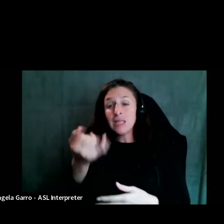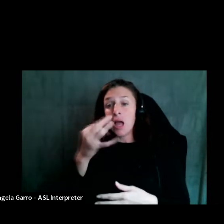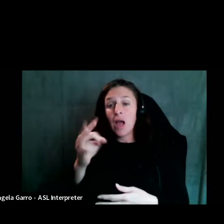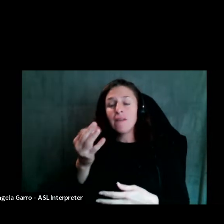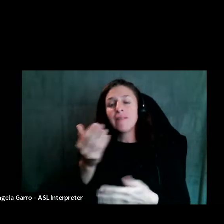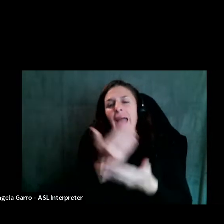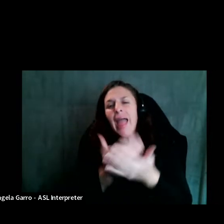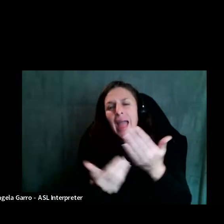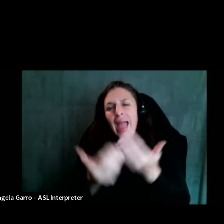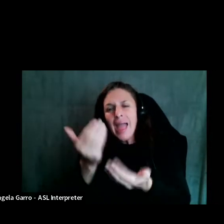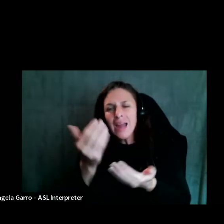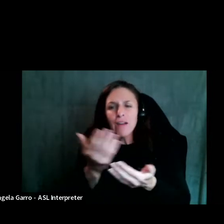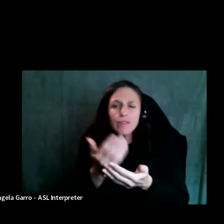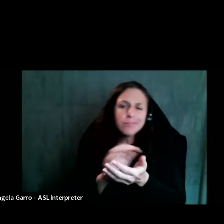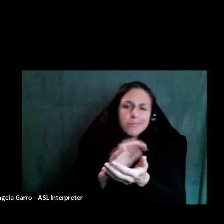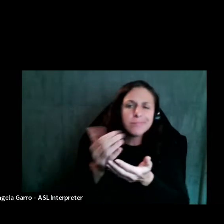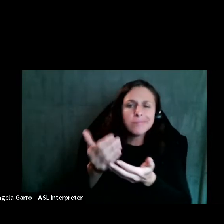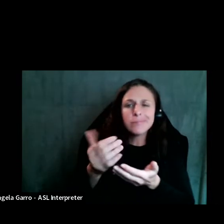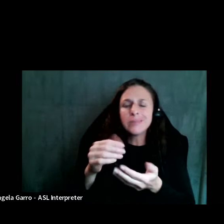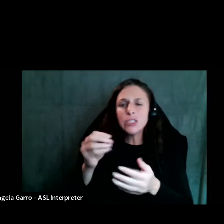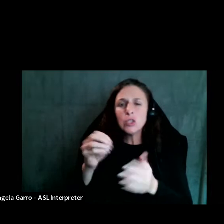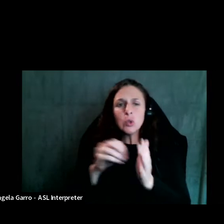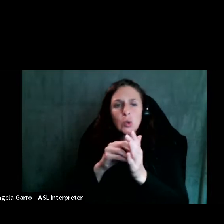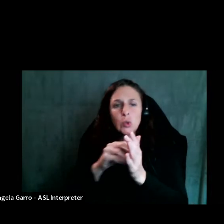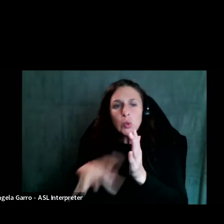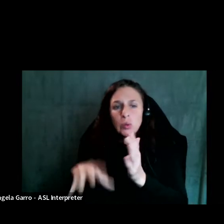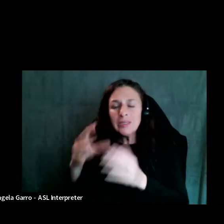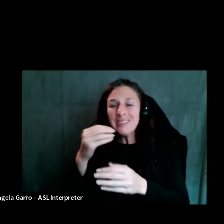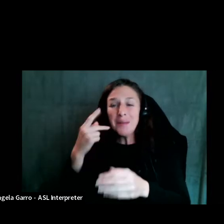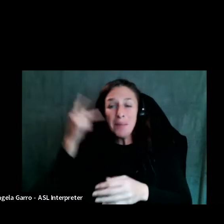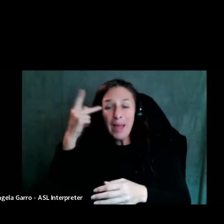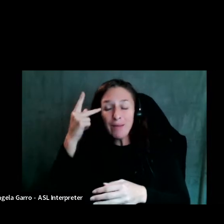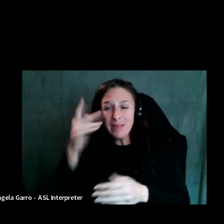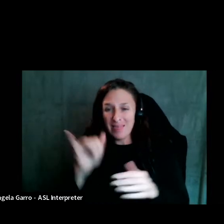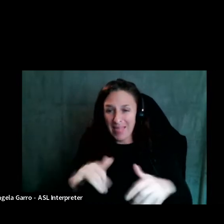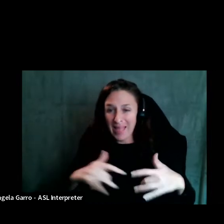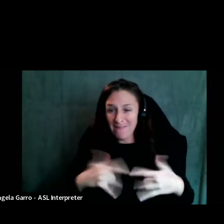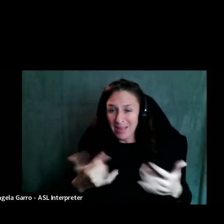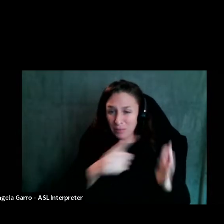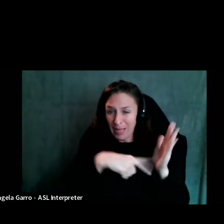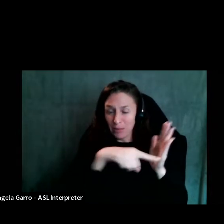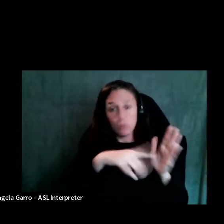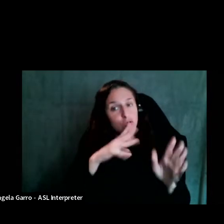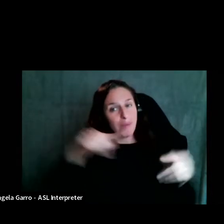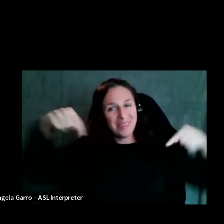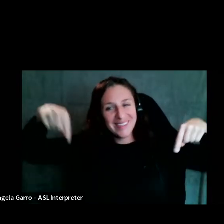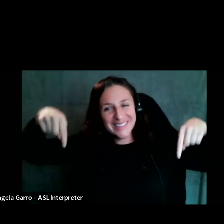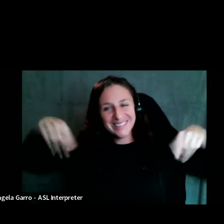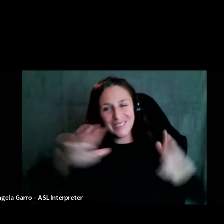and students, that this event was going to be canceled. And we're talking about in this school district.